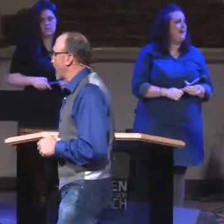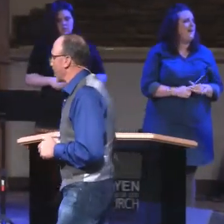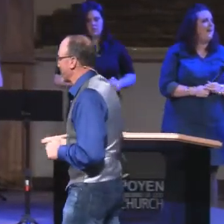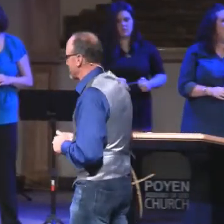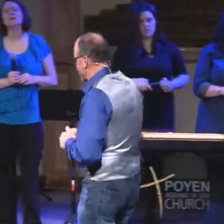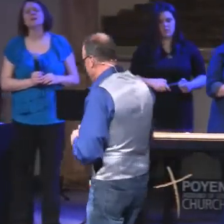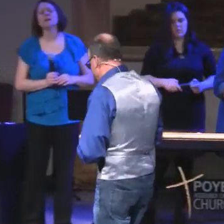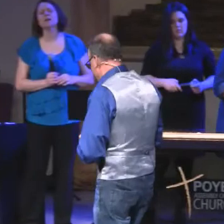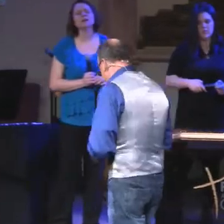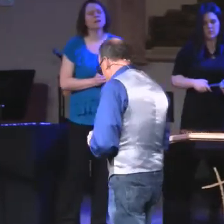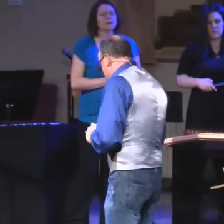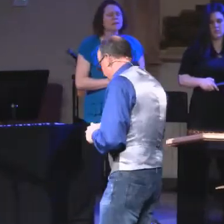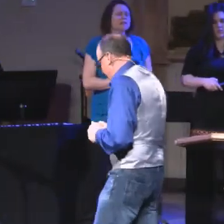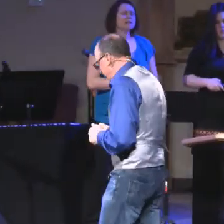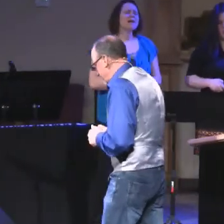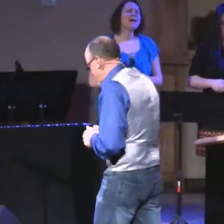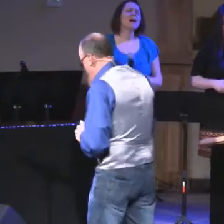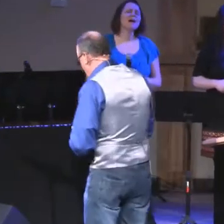Hallelujah.